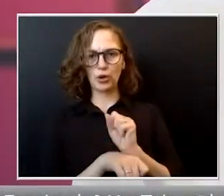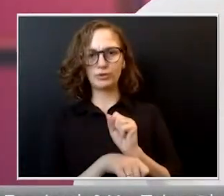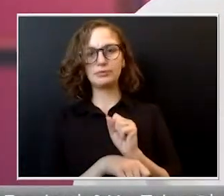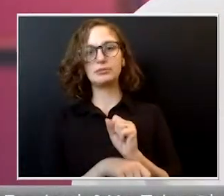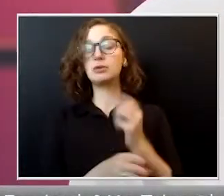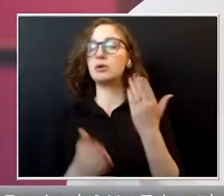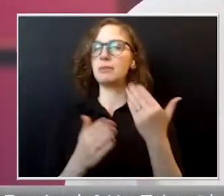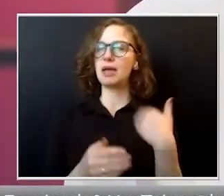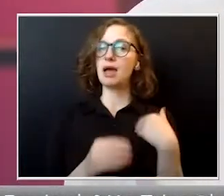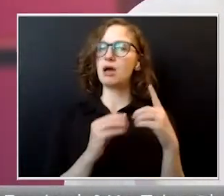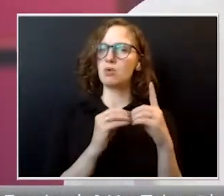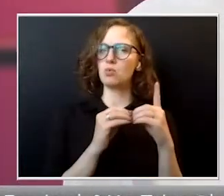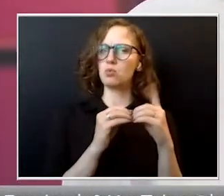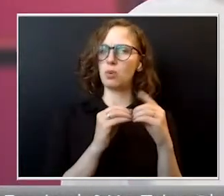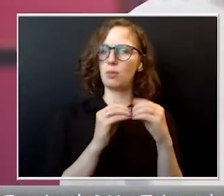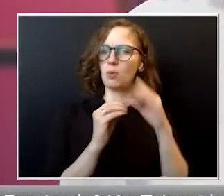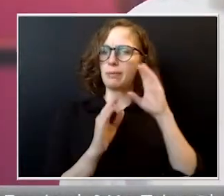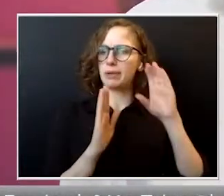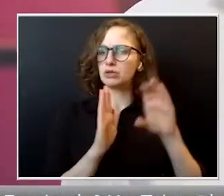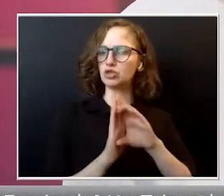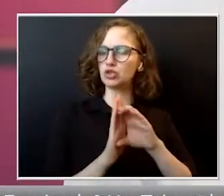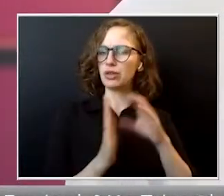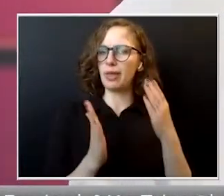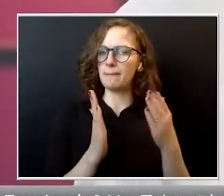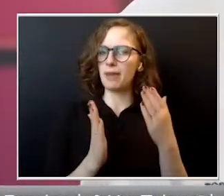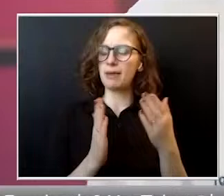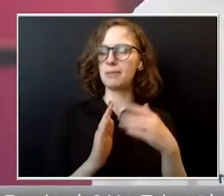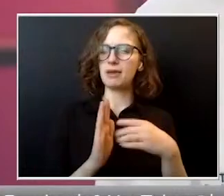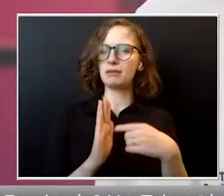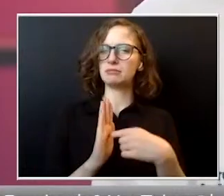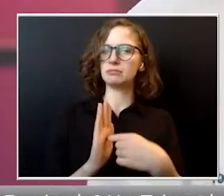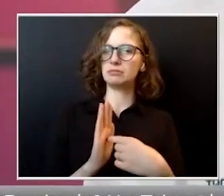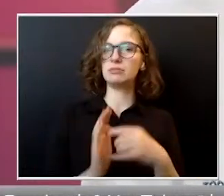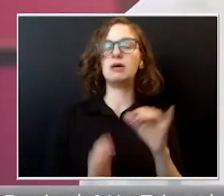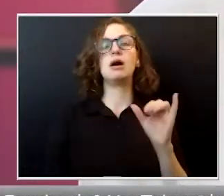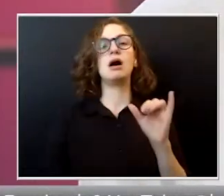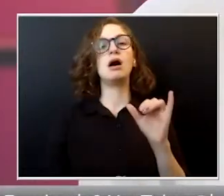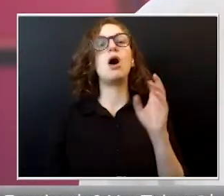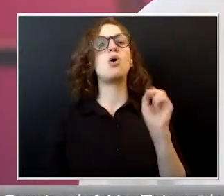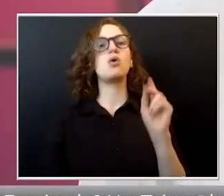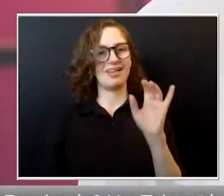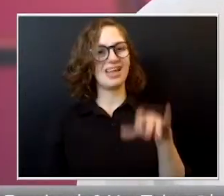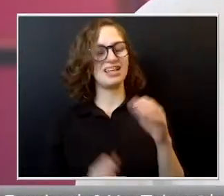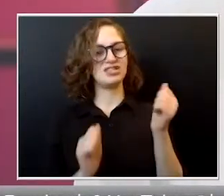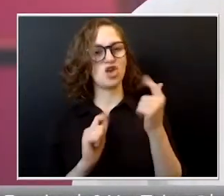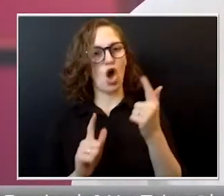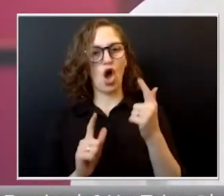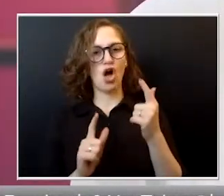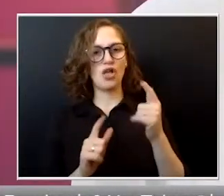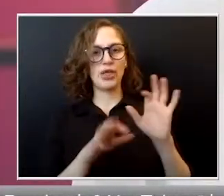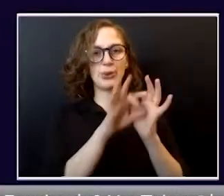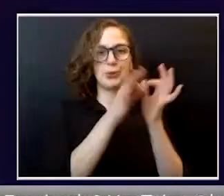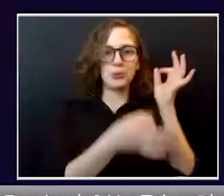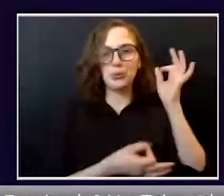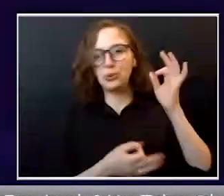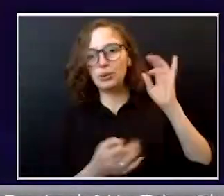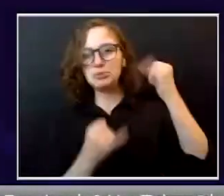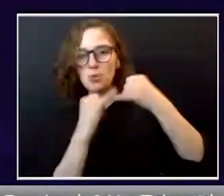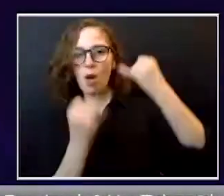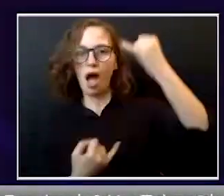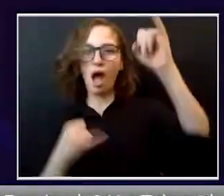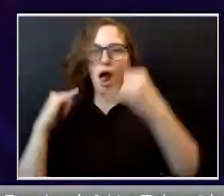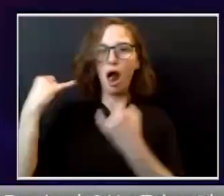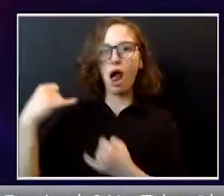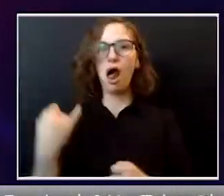okay. that may do some justice. Okay, and that's all the tubes and wires that contributed to the cooling? So it's more simple